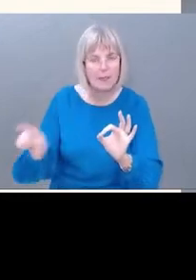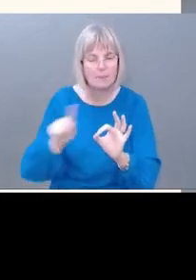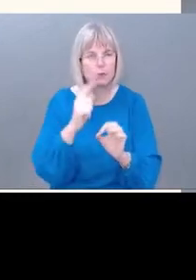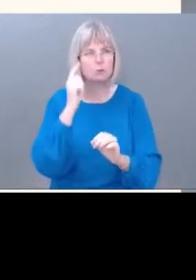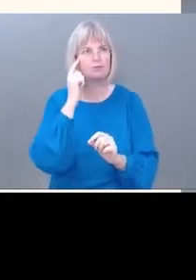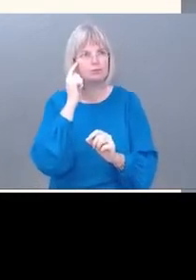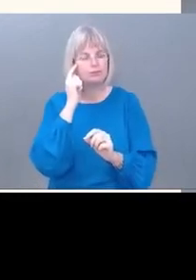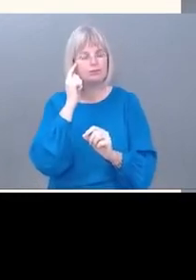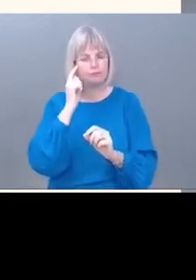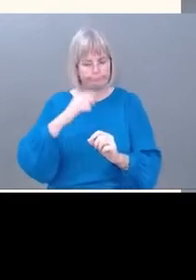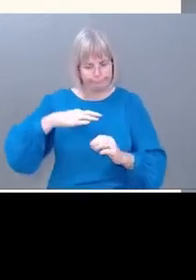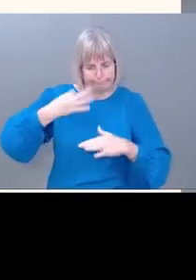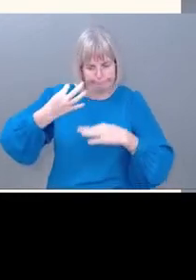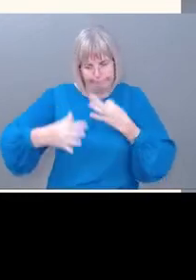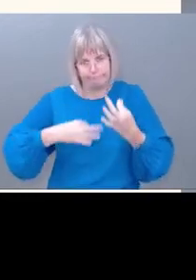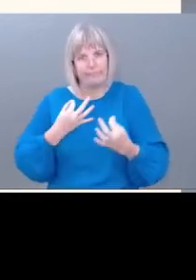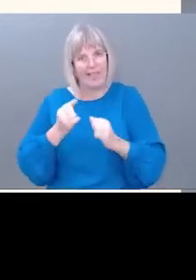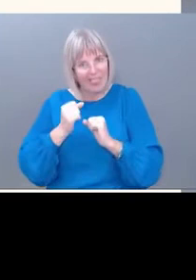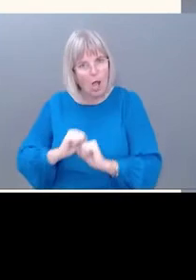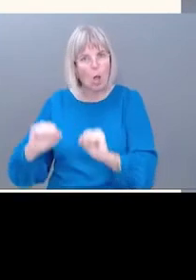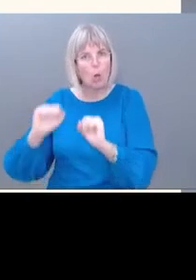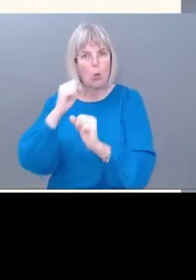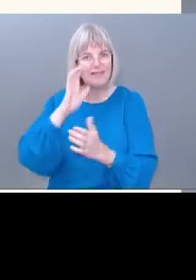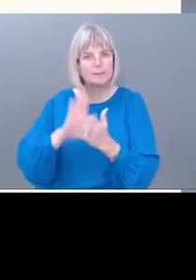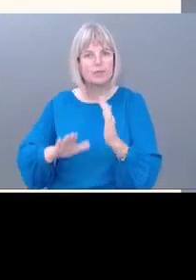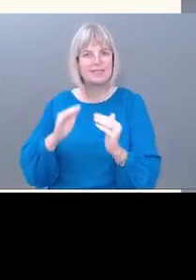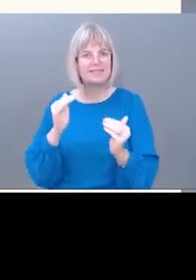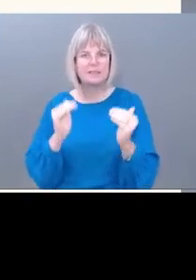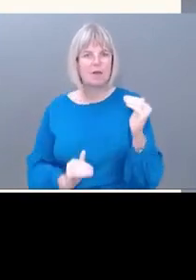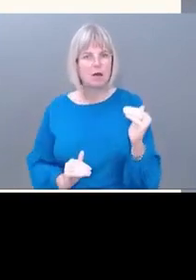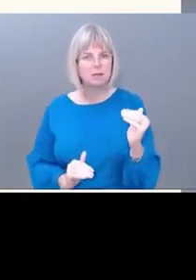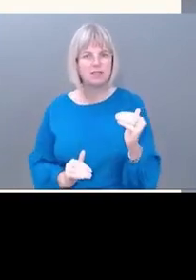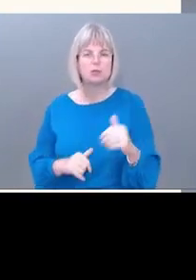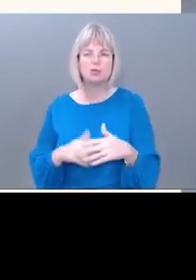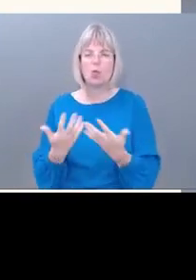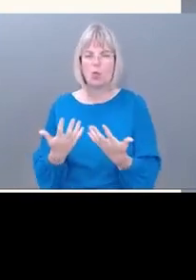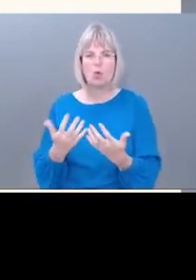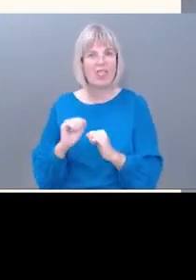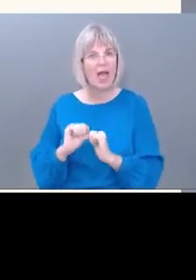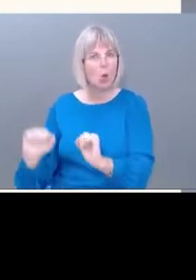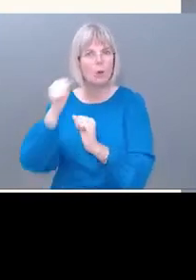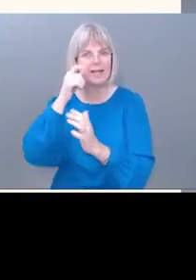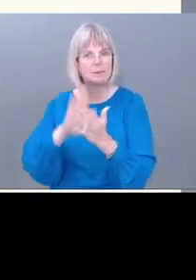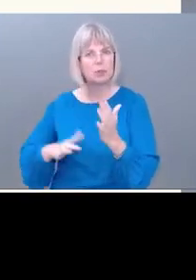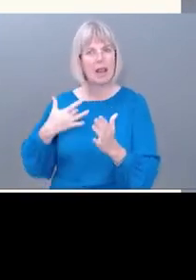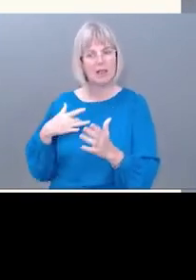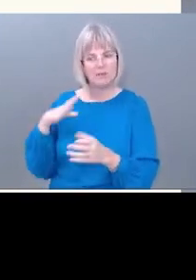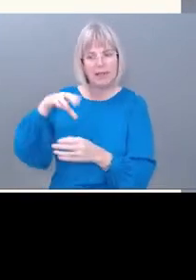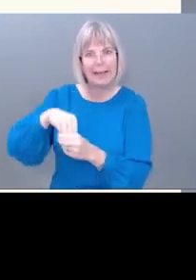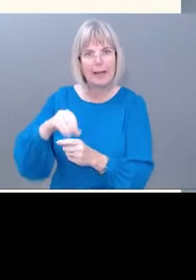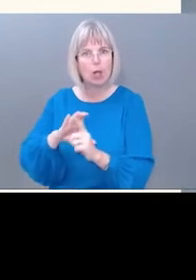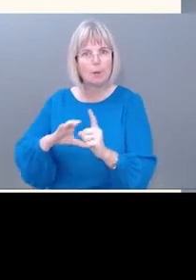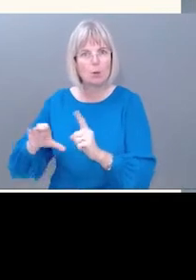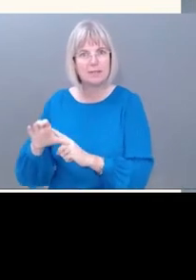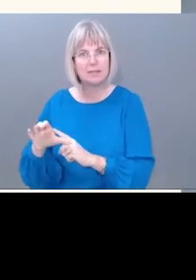experiences of disadvantage, their own experiences of living in particular communities, and bring that into the work they're